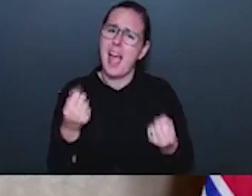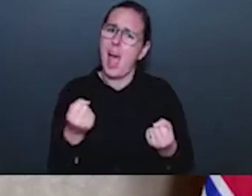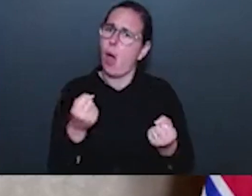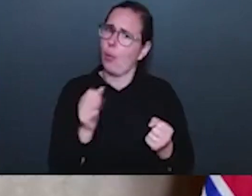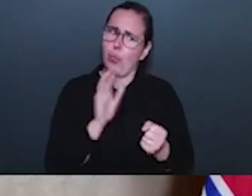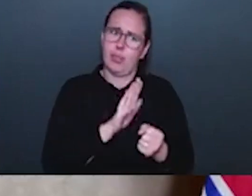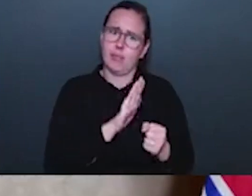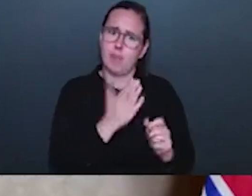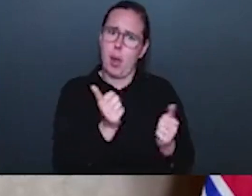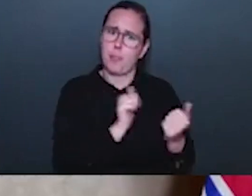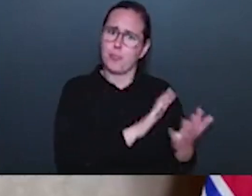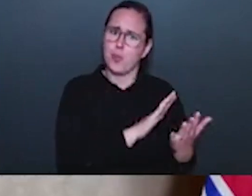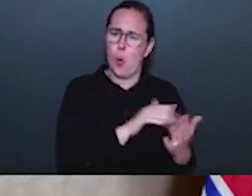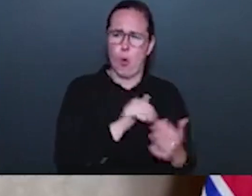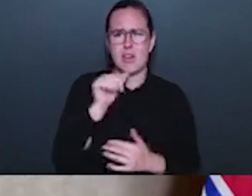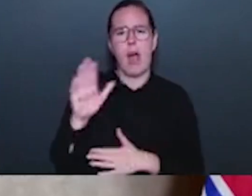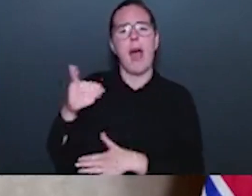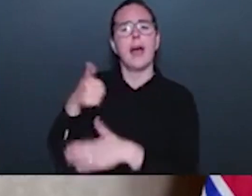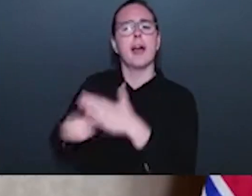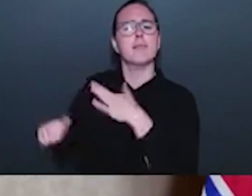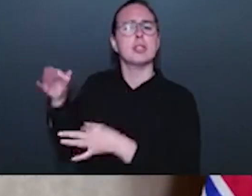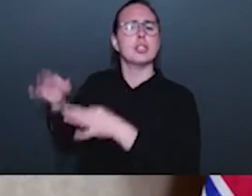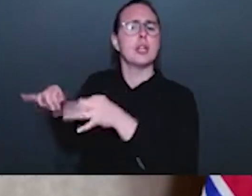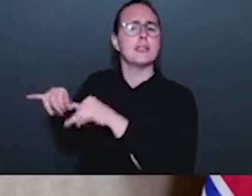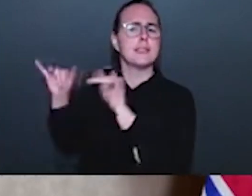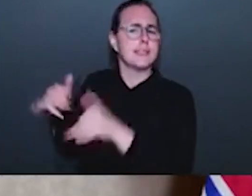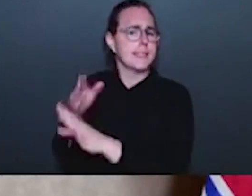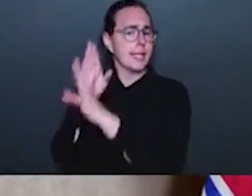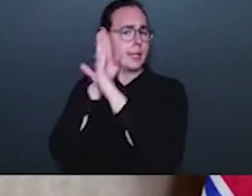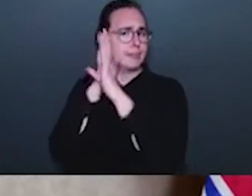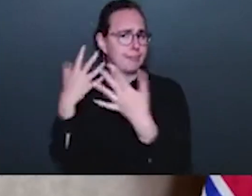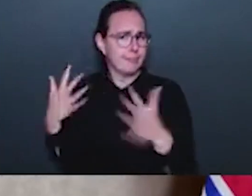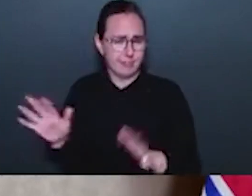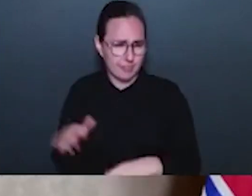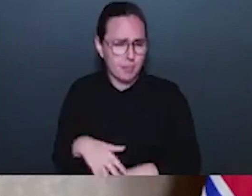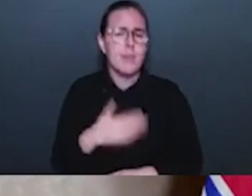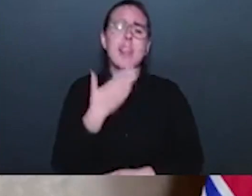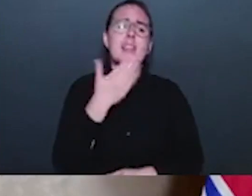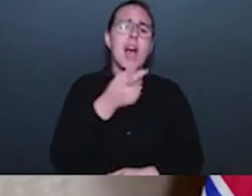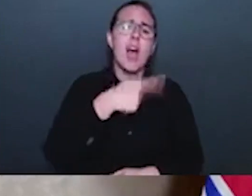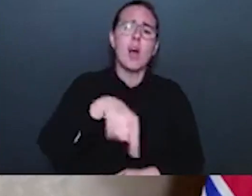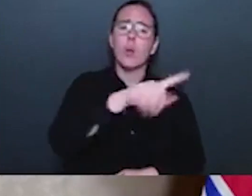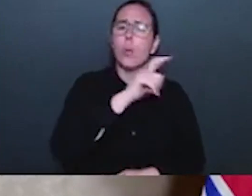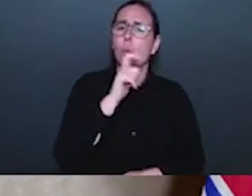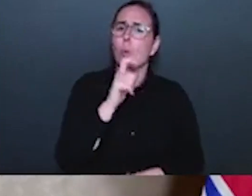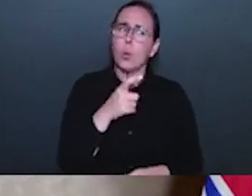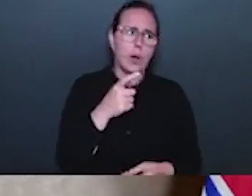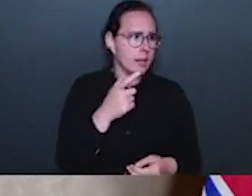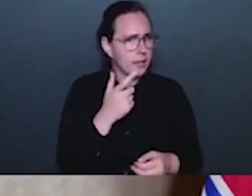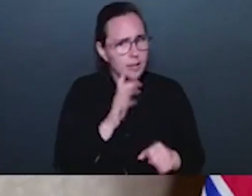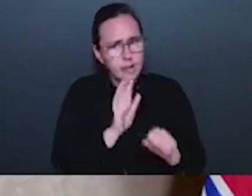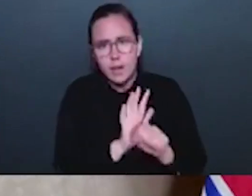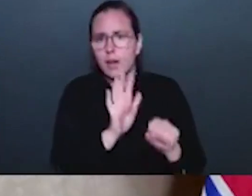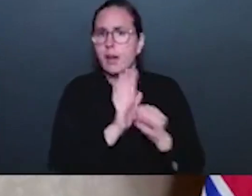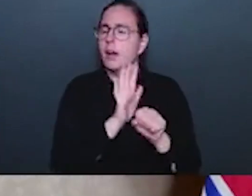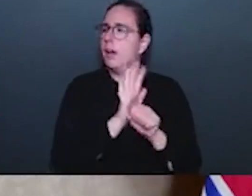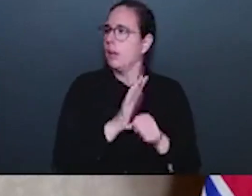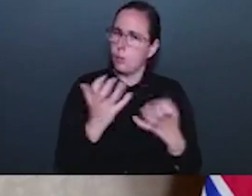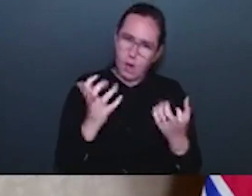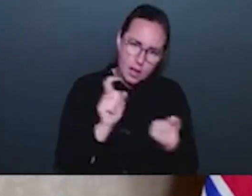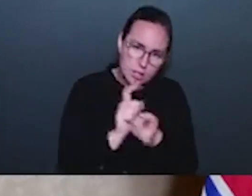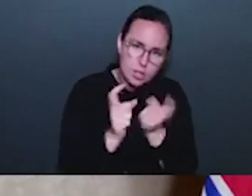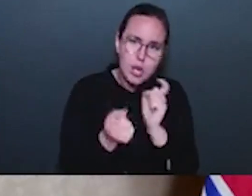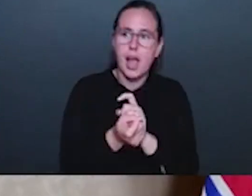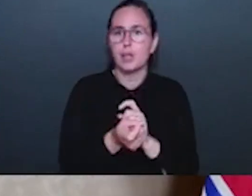for years, as have health officials, the Union of BC Municipalities, and both the Canadian and